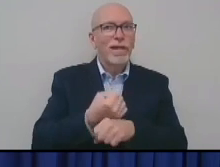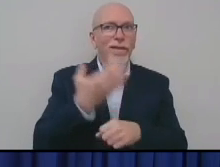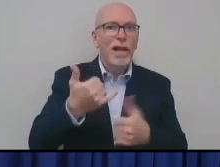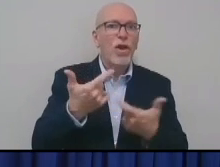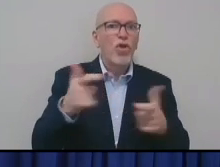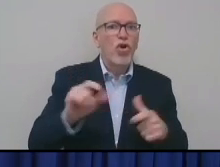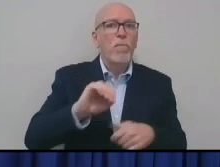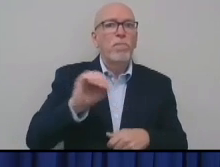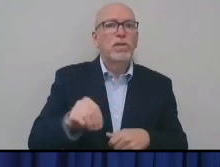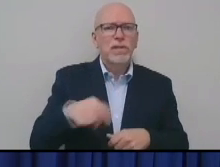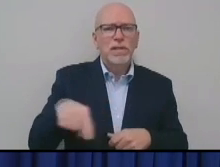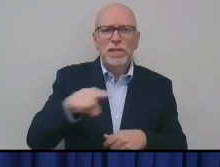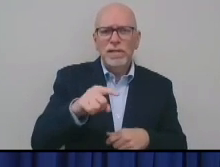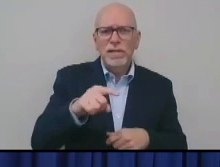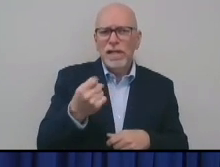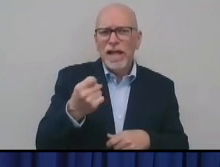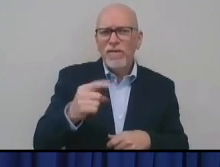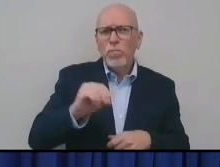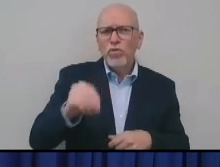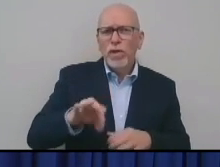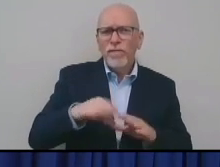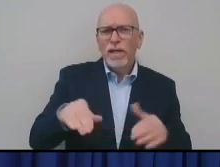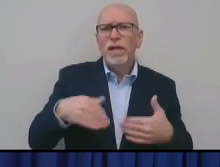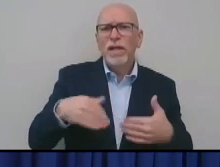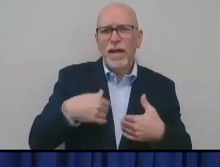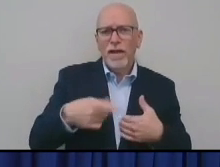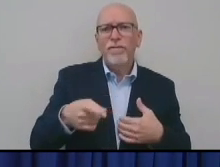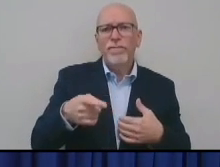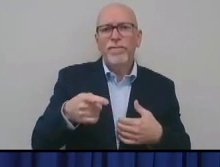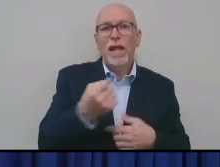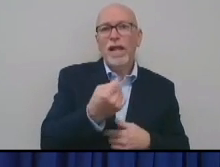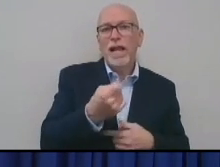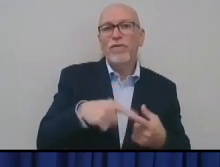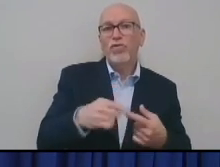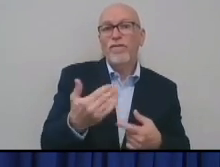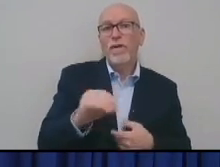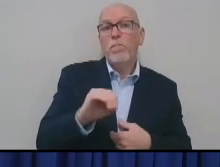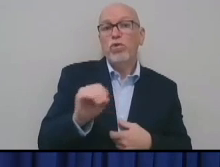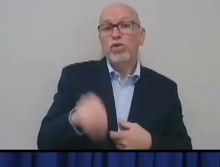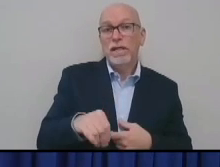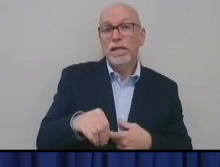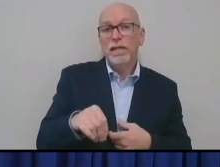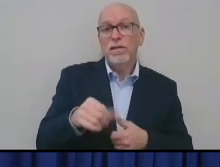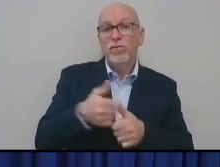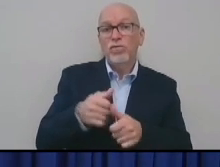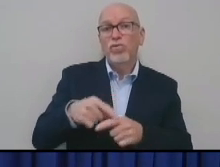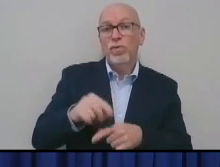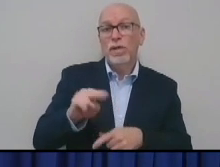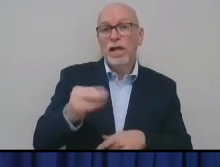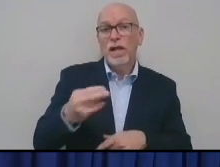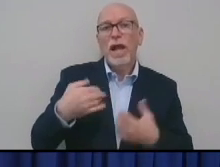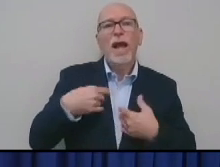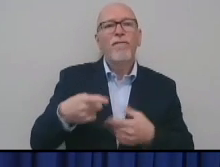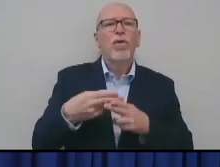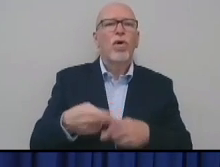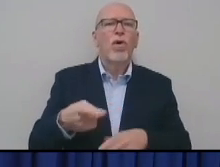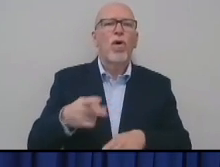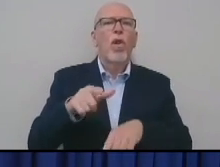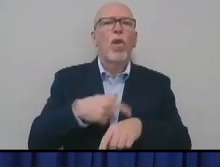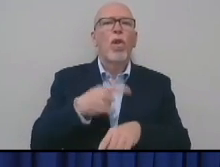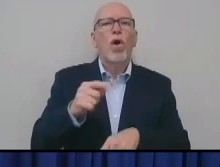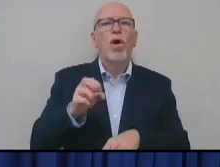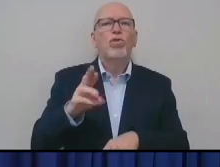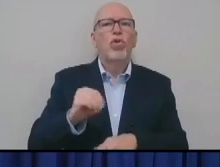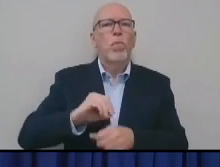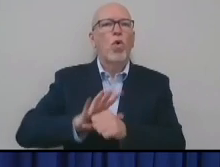what was it, 11% of kids have the long... Yeah, 11 to 15%, according to the NIH, have what they call kind of long-term COVID or